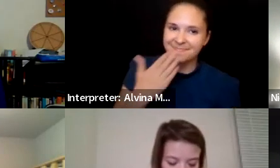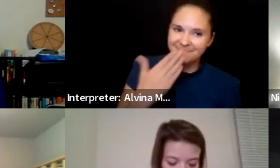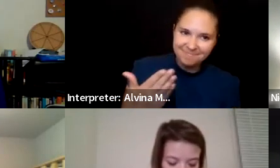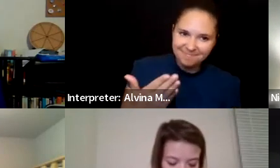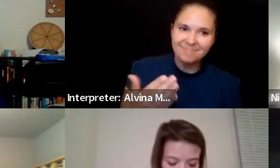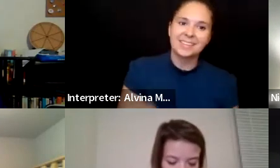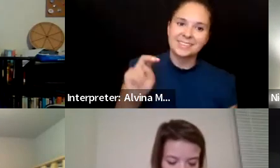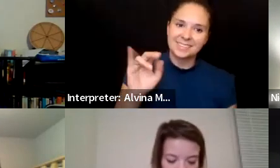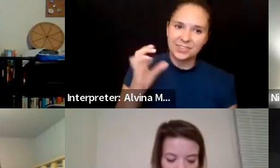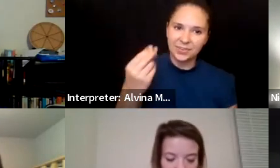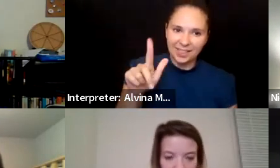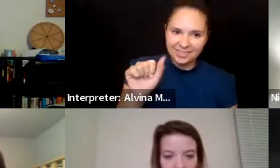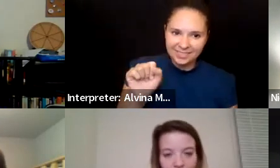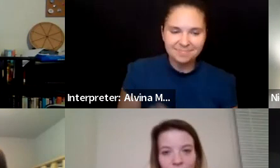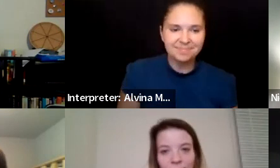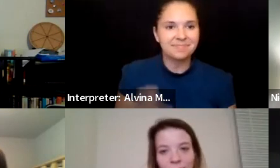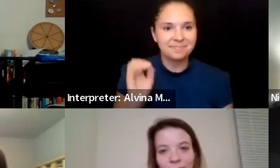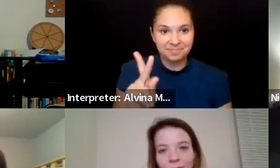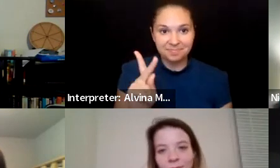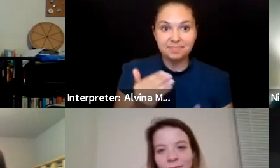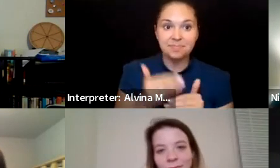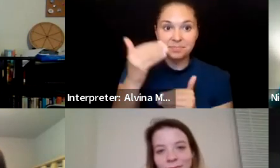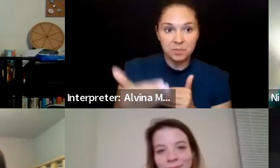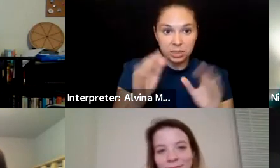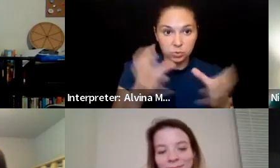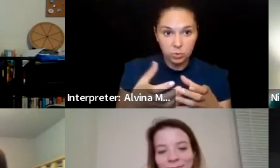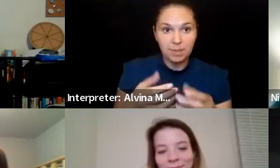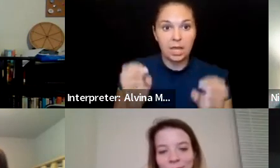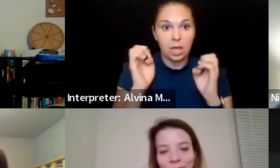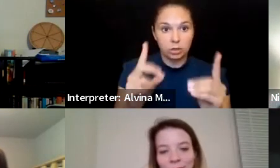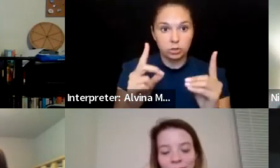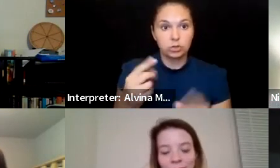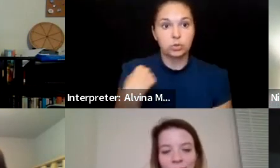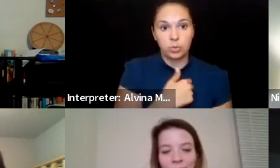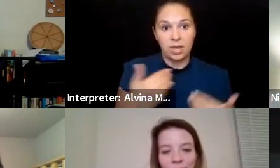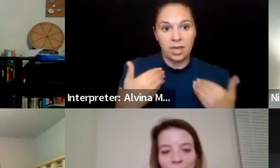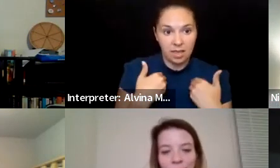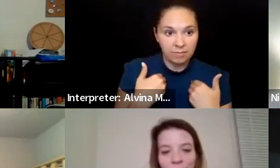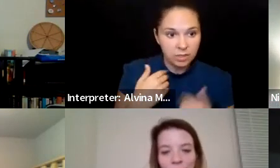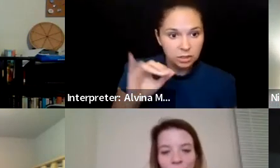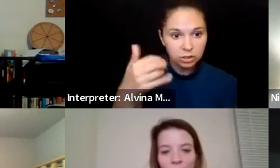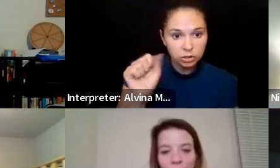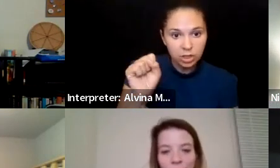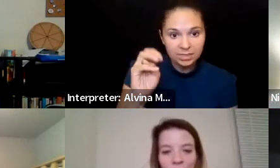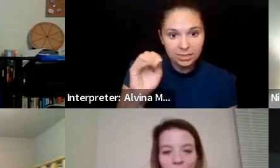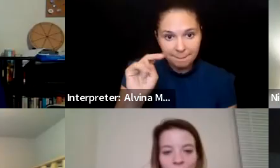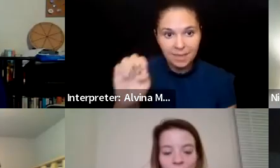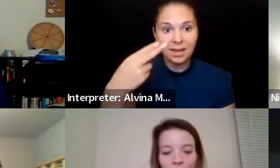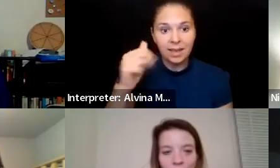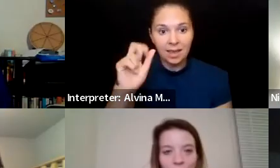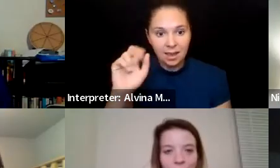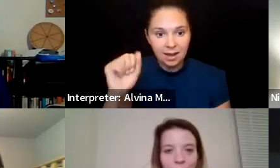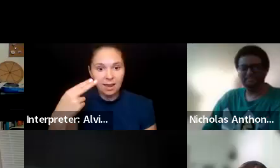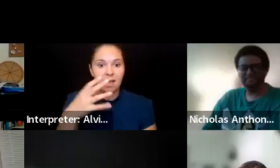Nicholas. All right. Next group is education. We've got Jasmine, Hannah, and Kiara. So